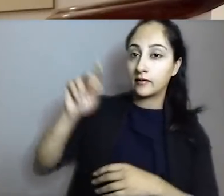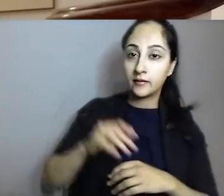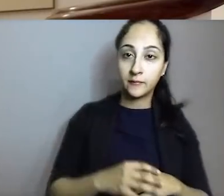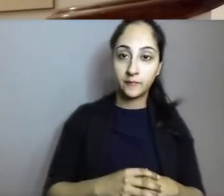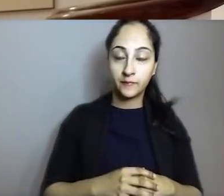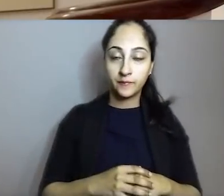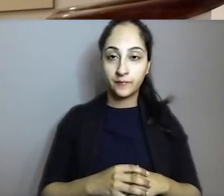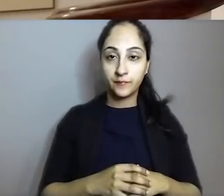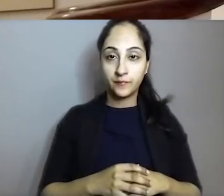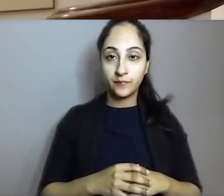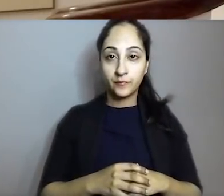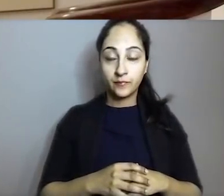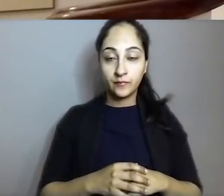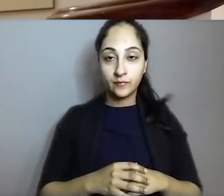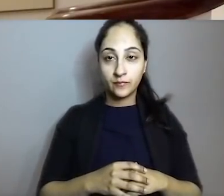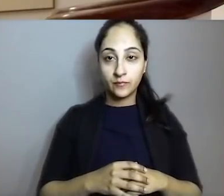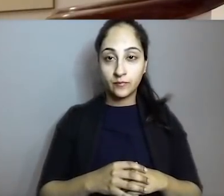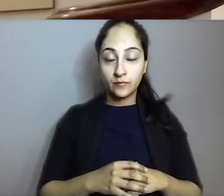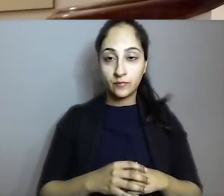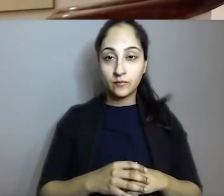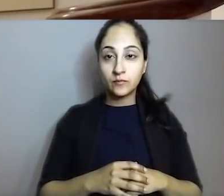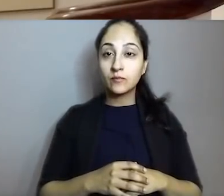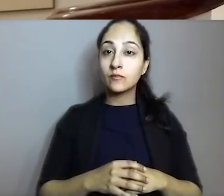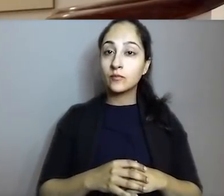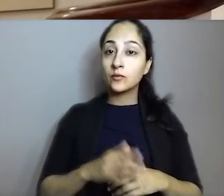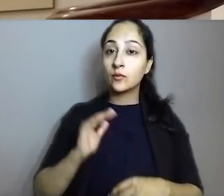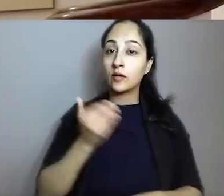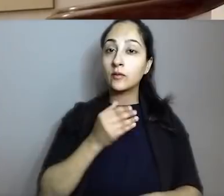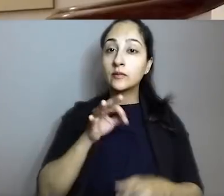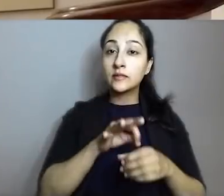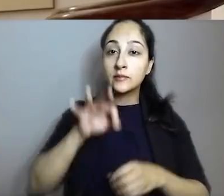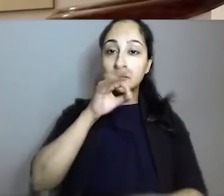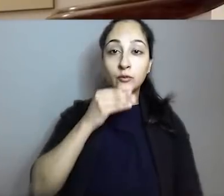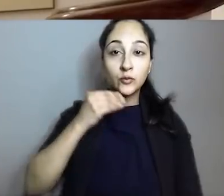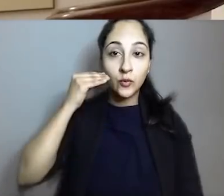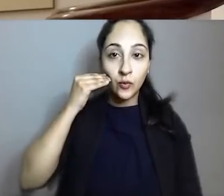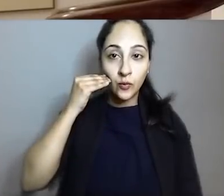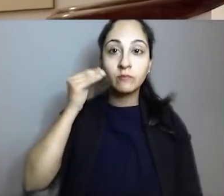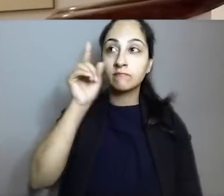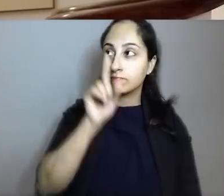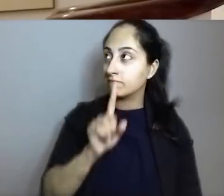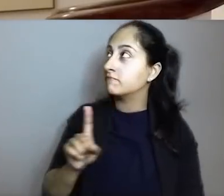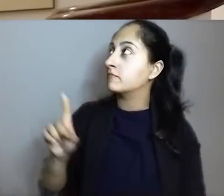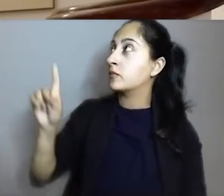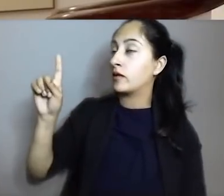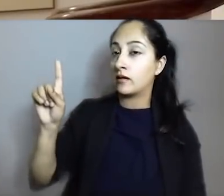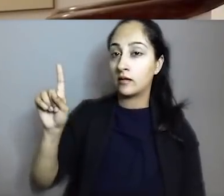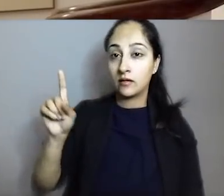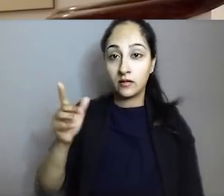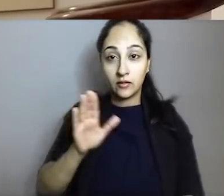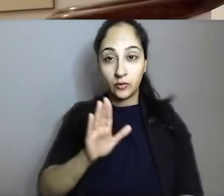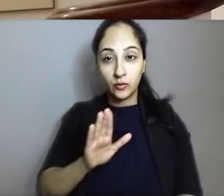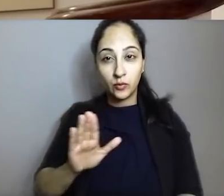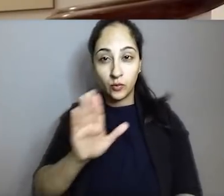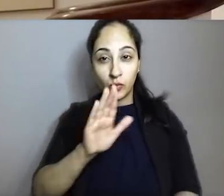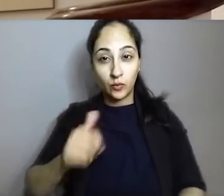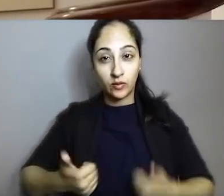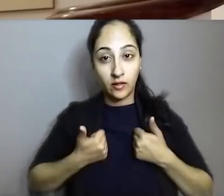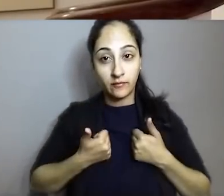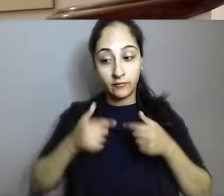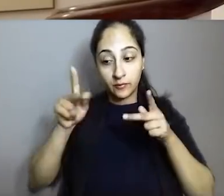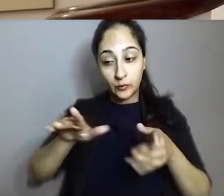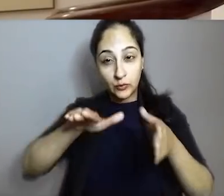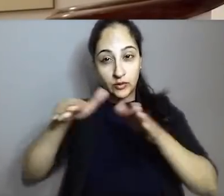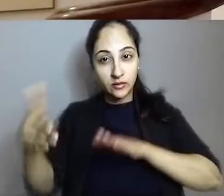Inshallah, this realization that we will all one day return to our spiritual home will give those of us